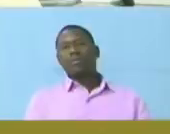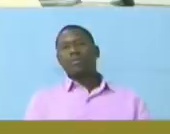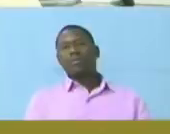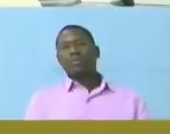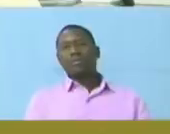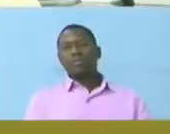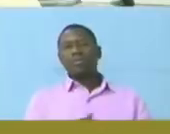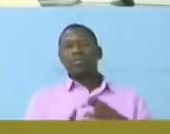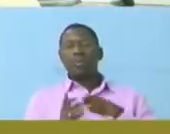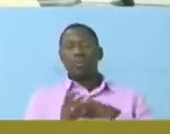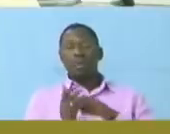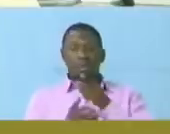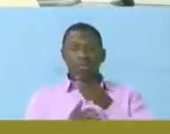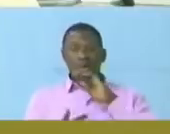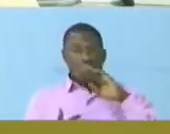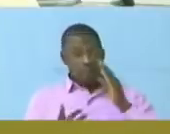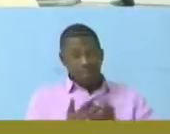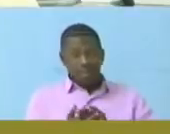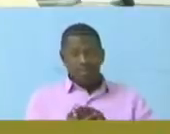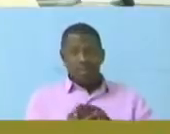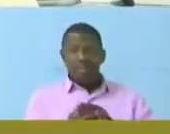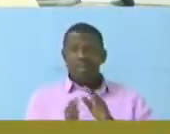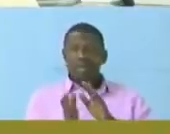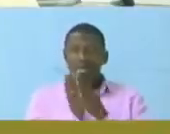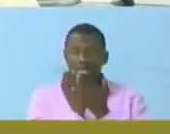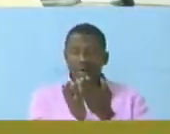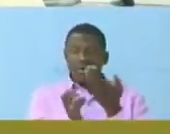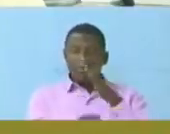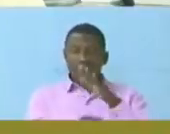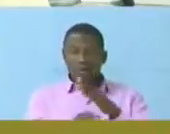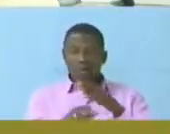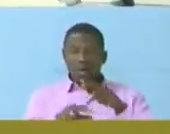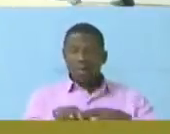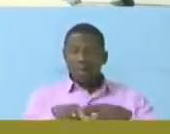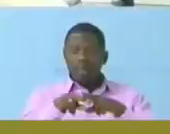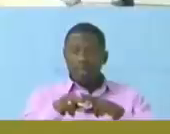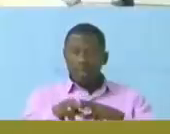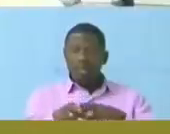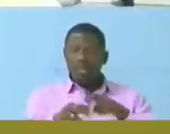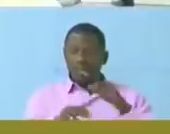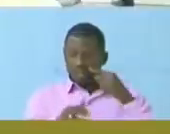So you believed that the diary from Bara would be necessary, correct?